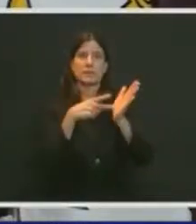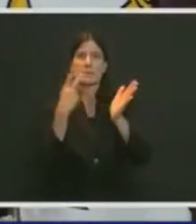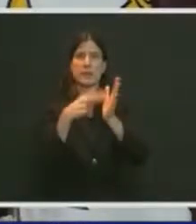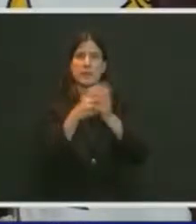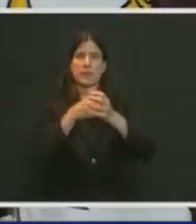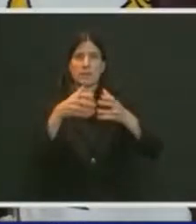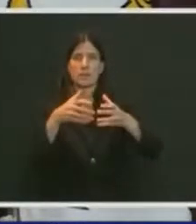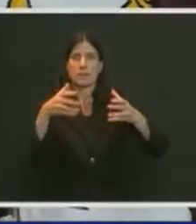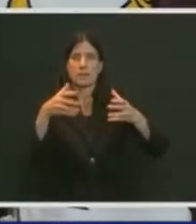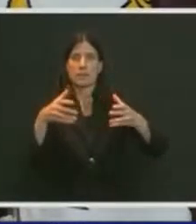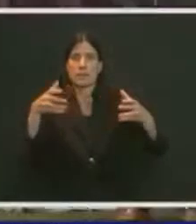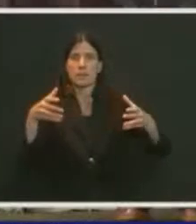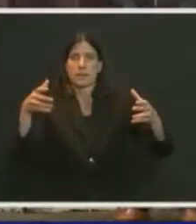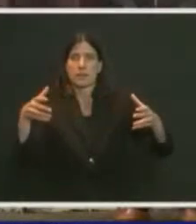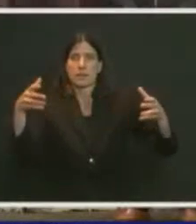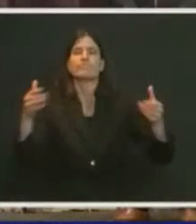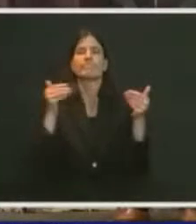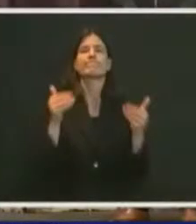you better.